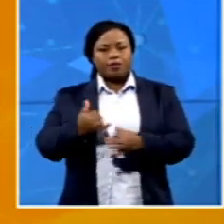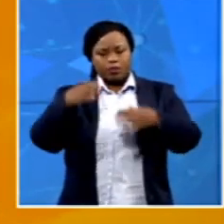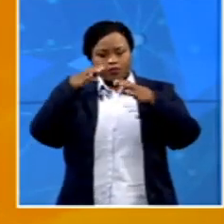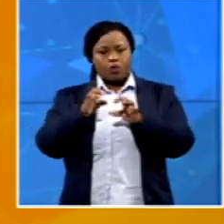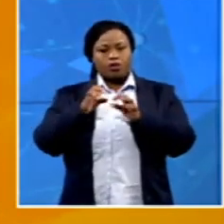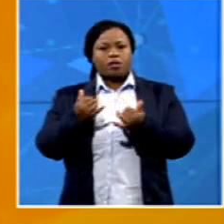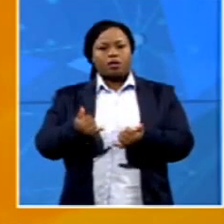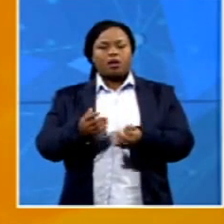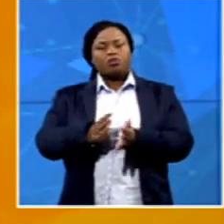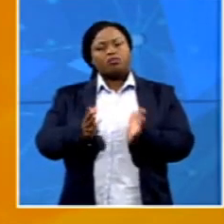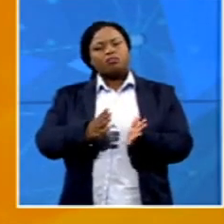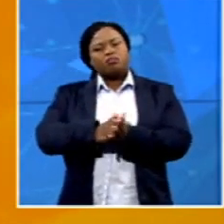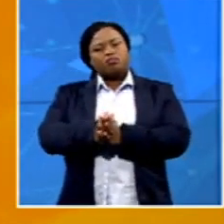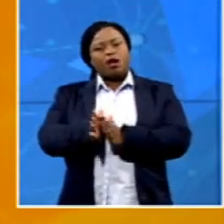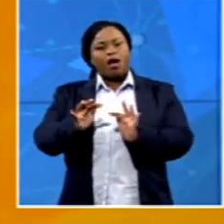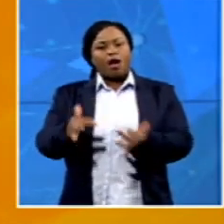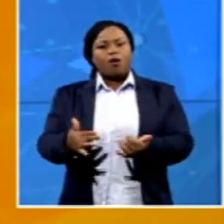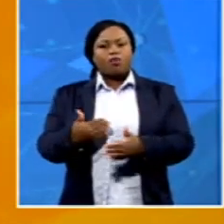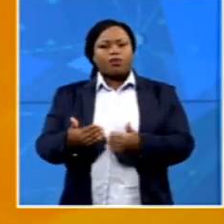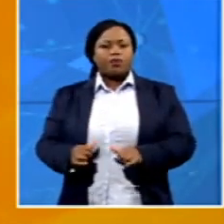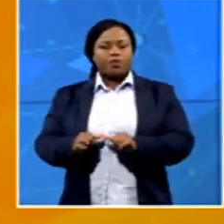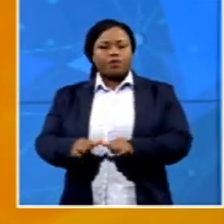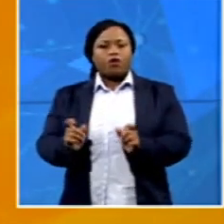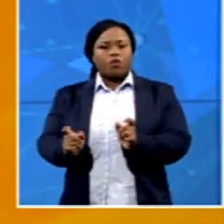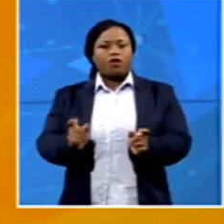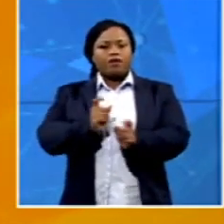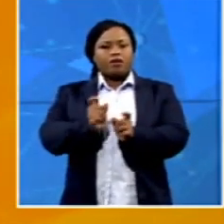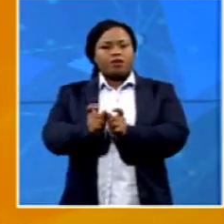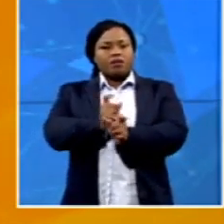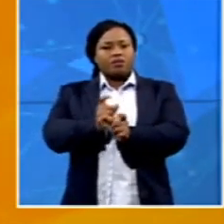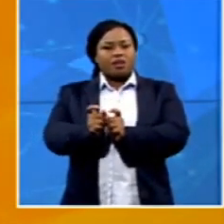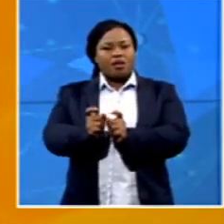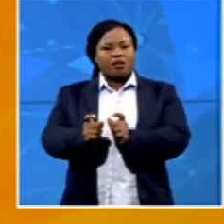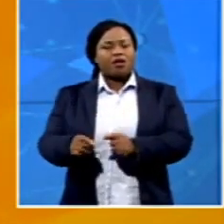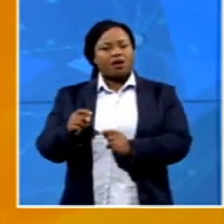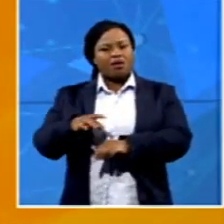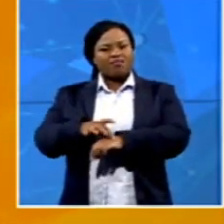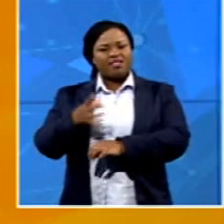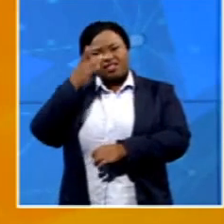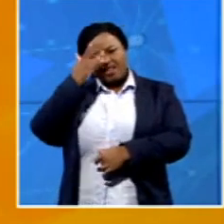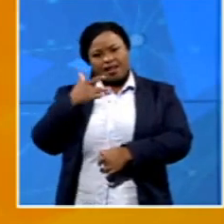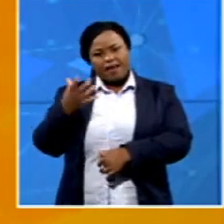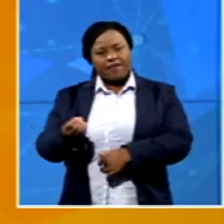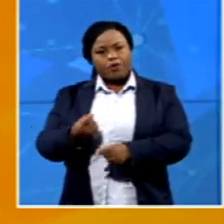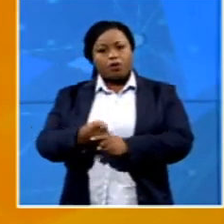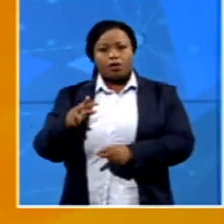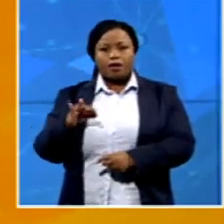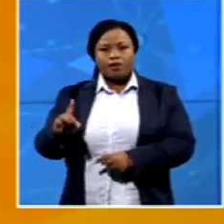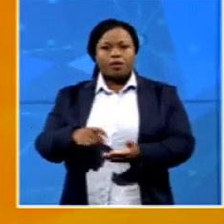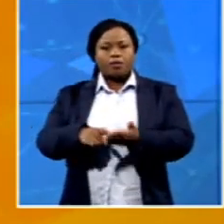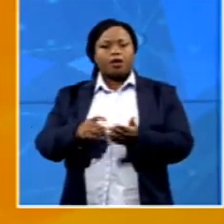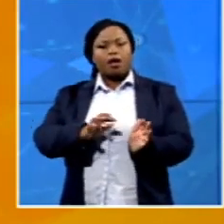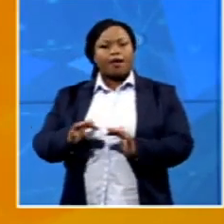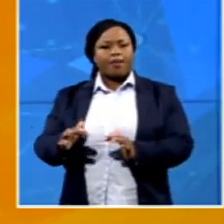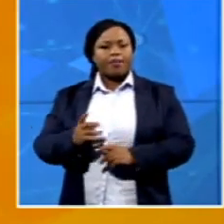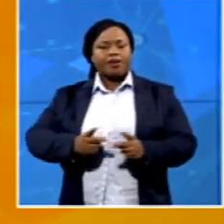of the coping mechanisms that people with dyslexia can put in place in order to cope with everyday demands. We'll also touch on